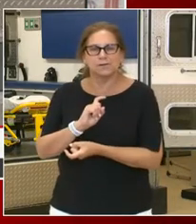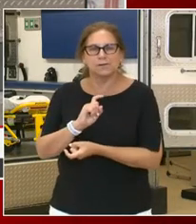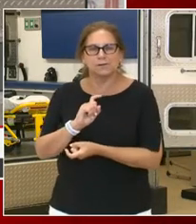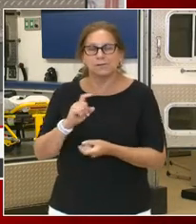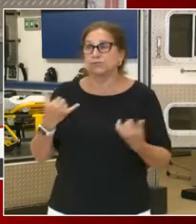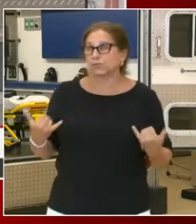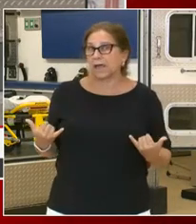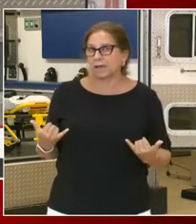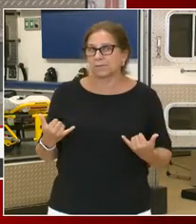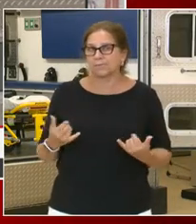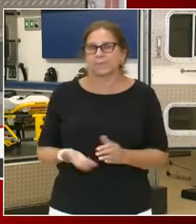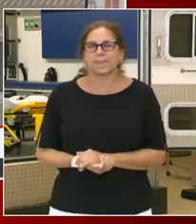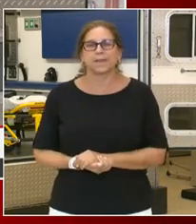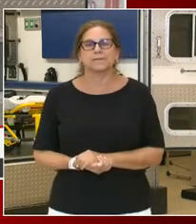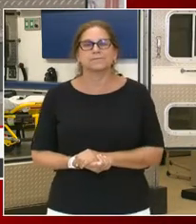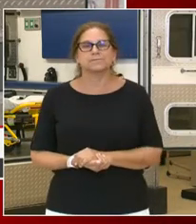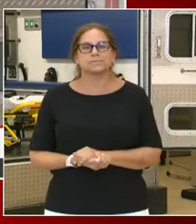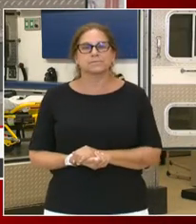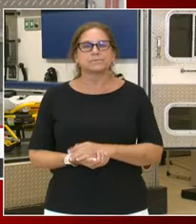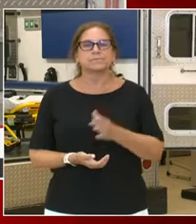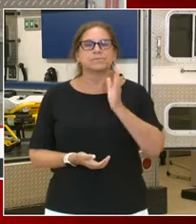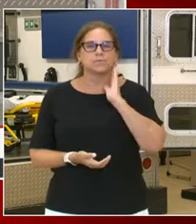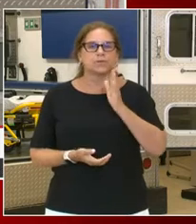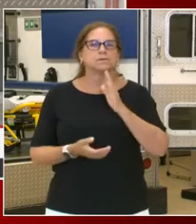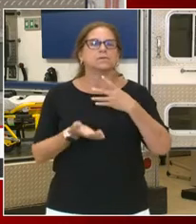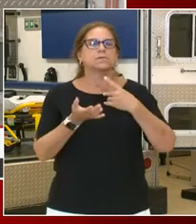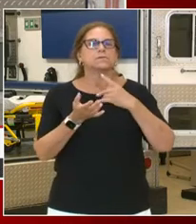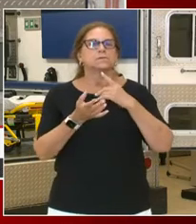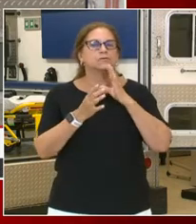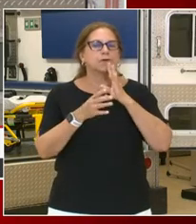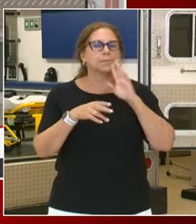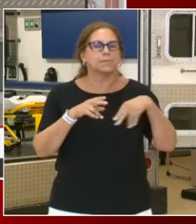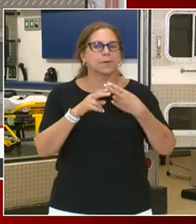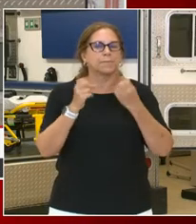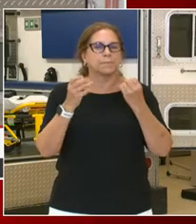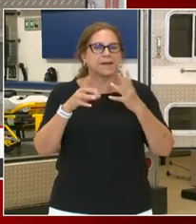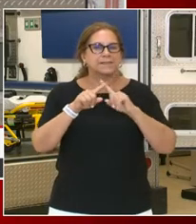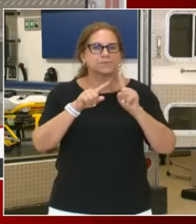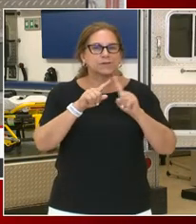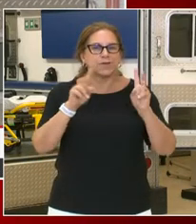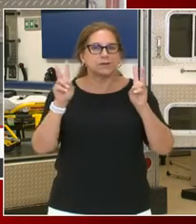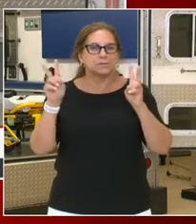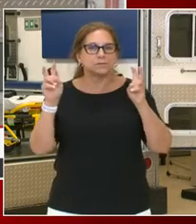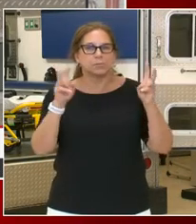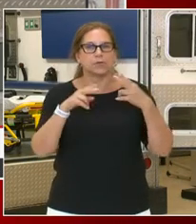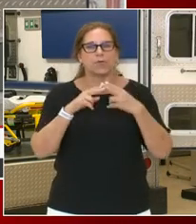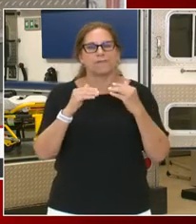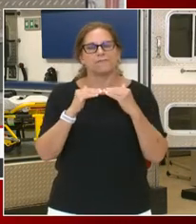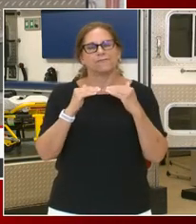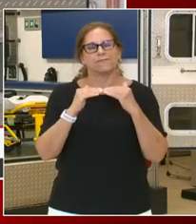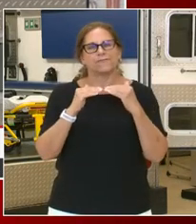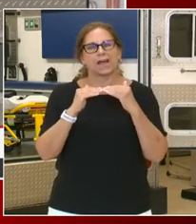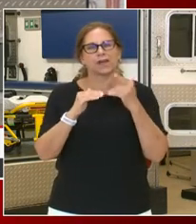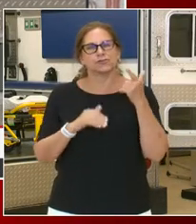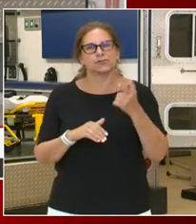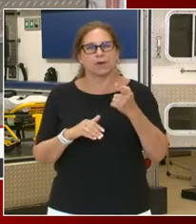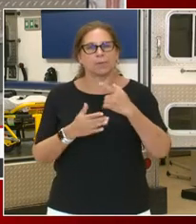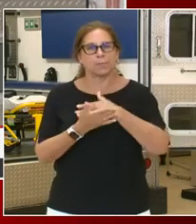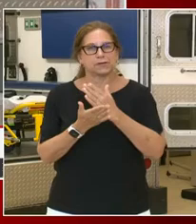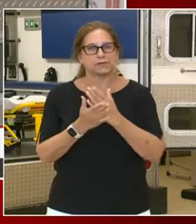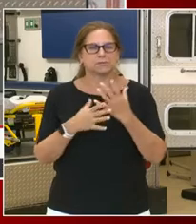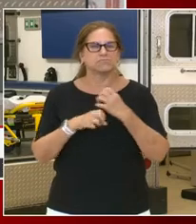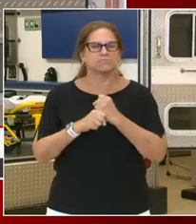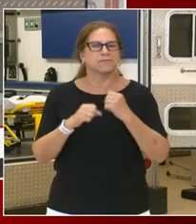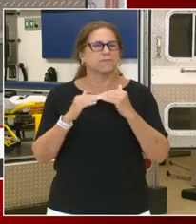important investments and topics that is in Mayor Bowser's Fair Shot budget. And we're starting with our first panel, which is early